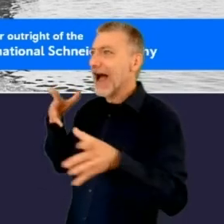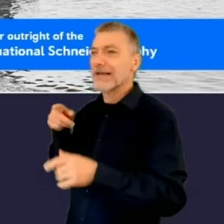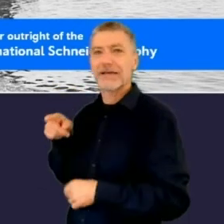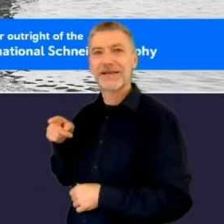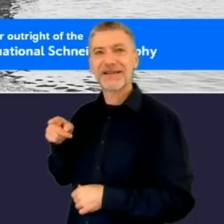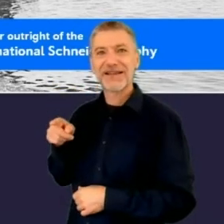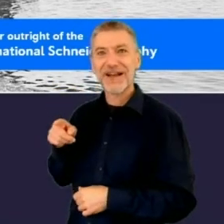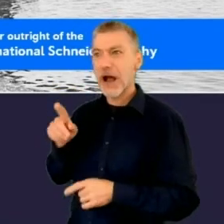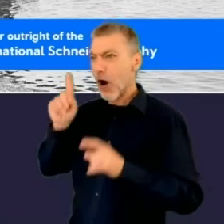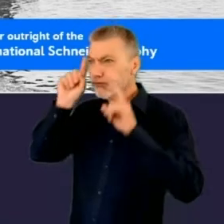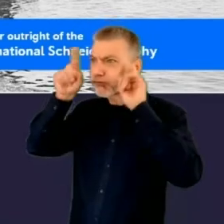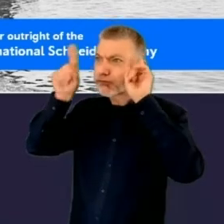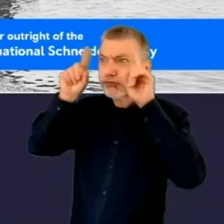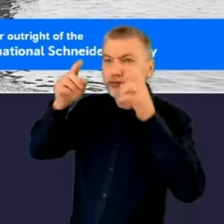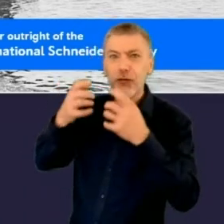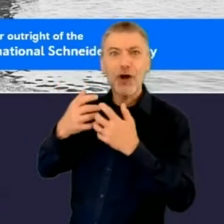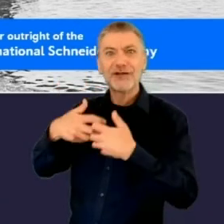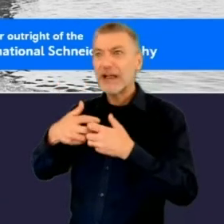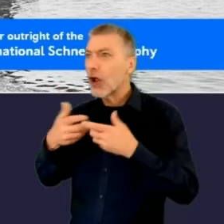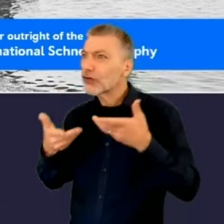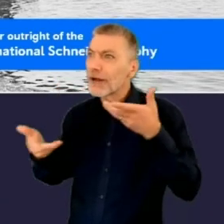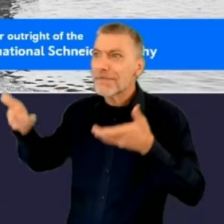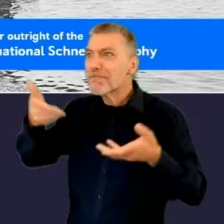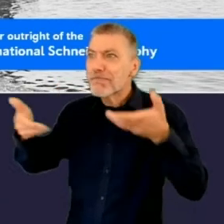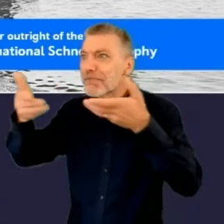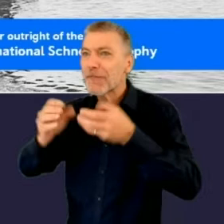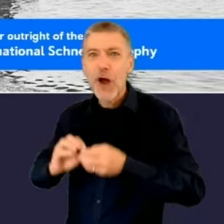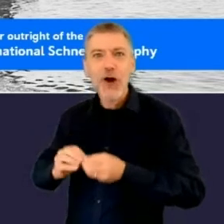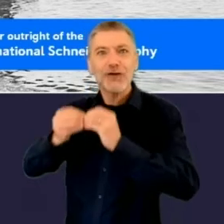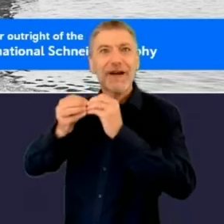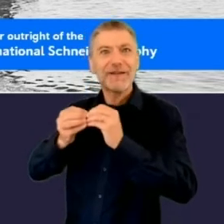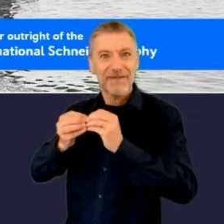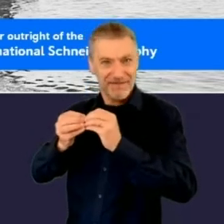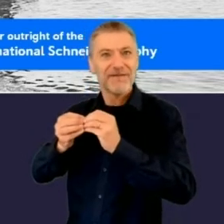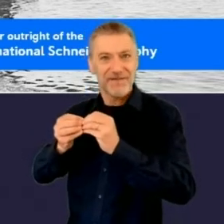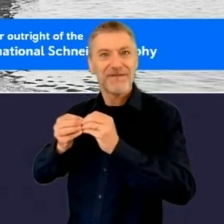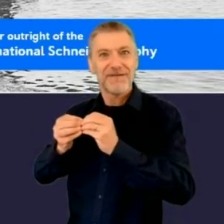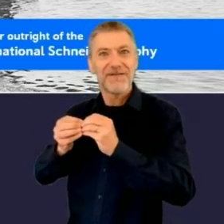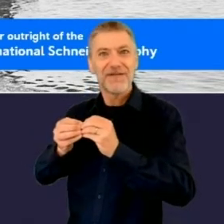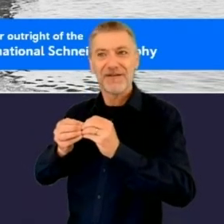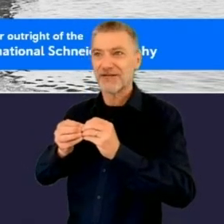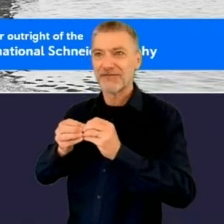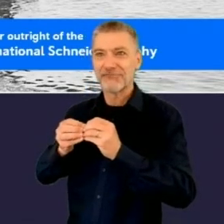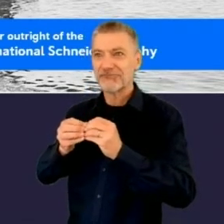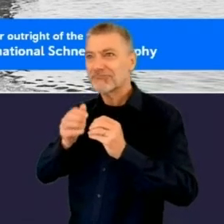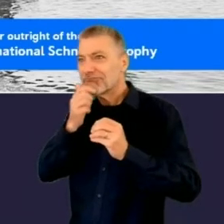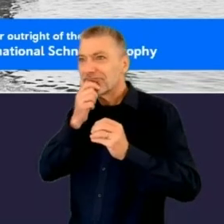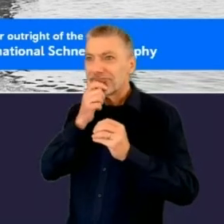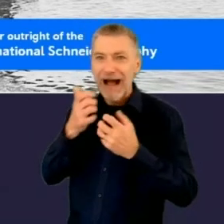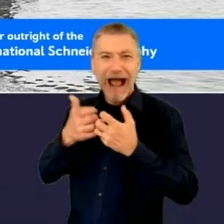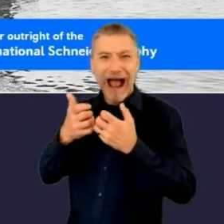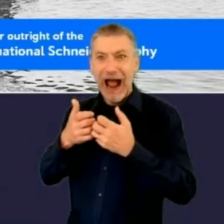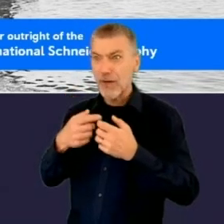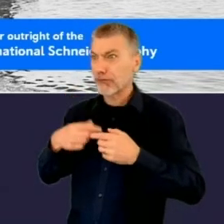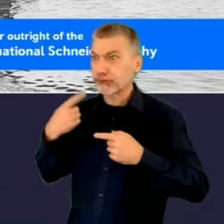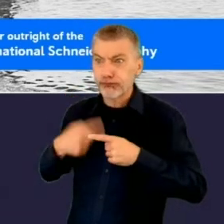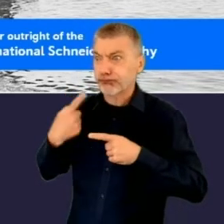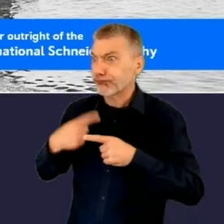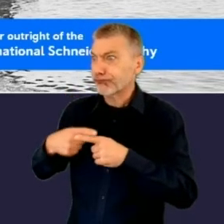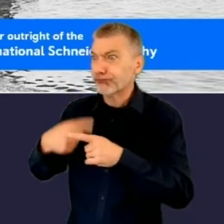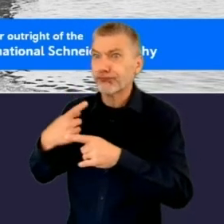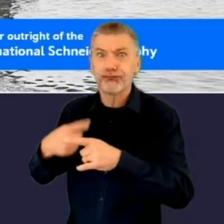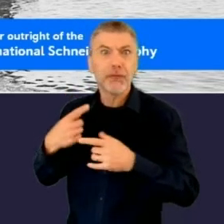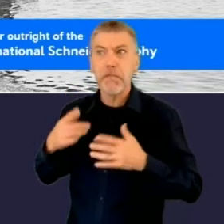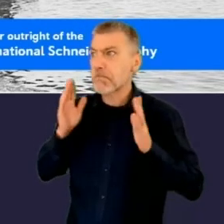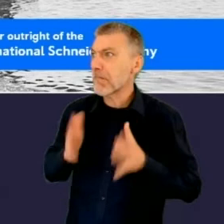innovation, a tremendous amount of focus on science and on technology happening at real pace, because they had this impetus, they had this